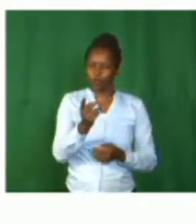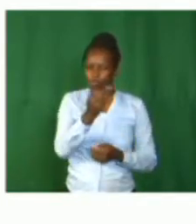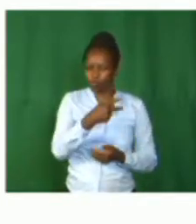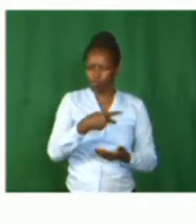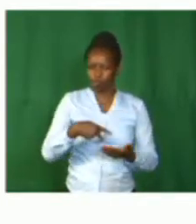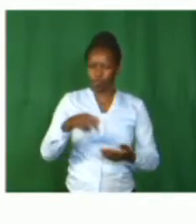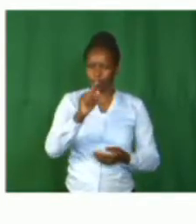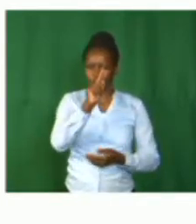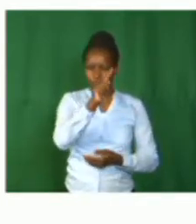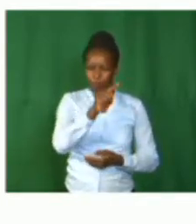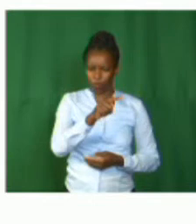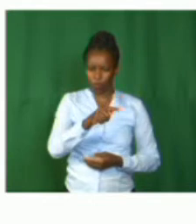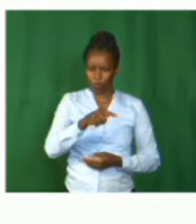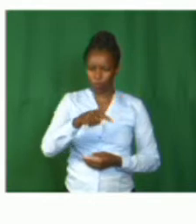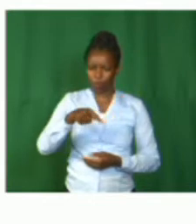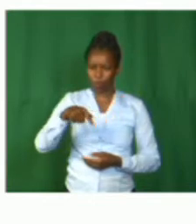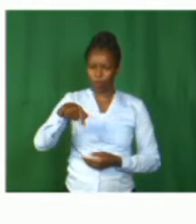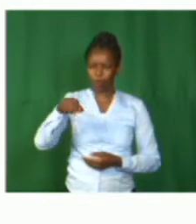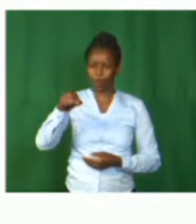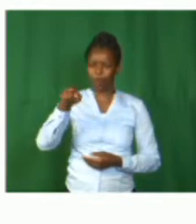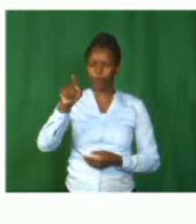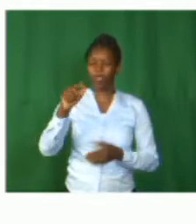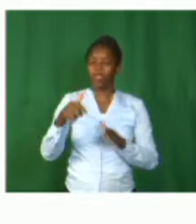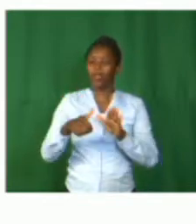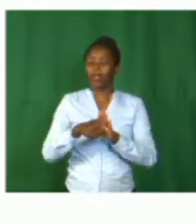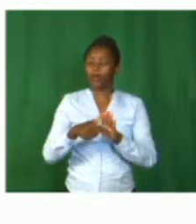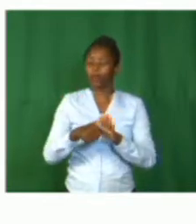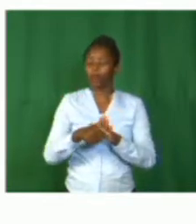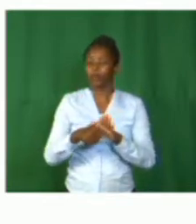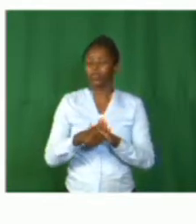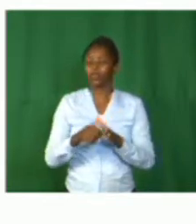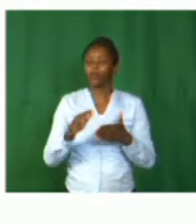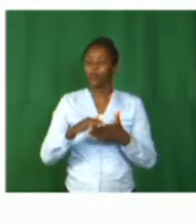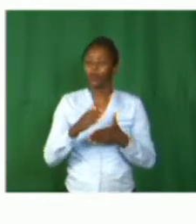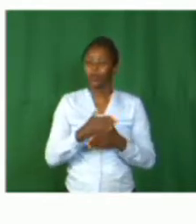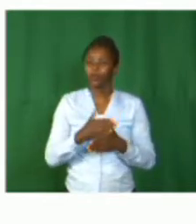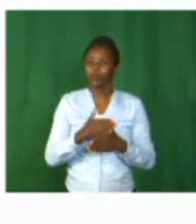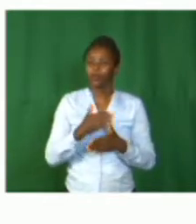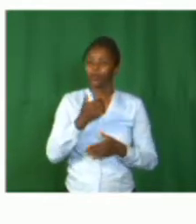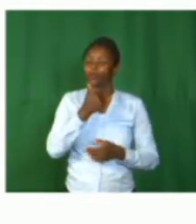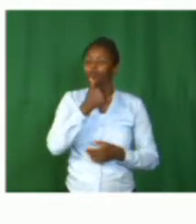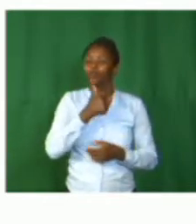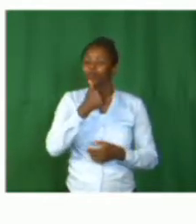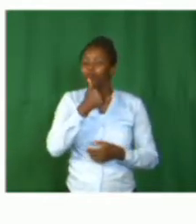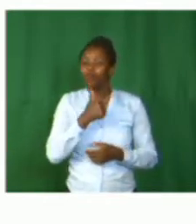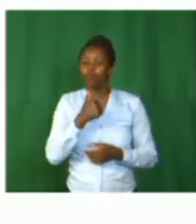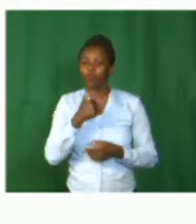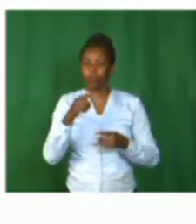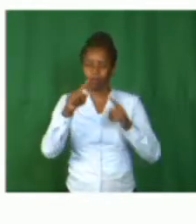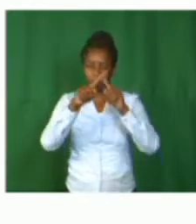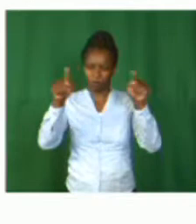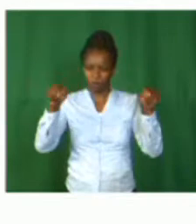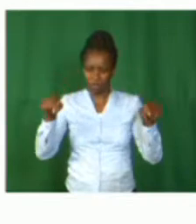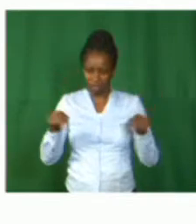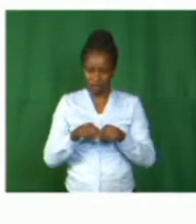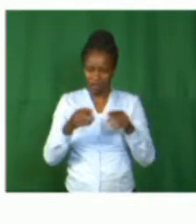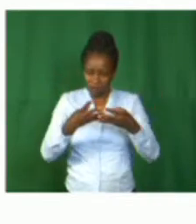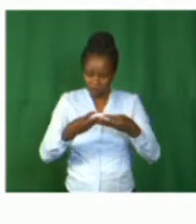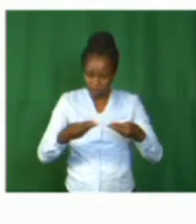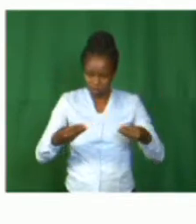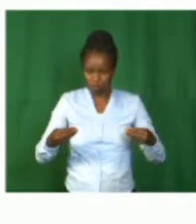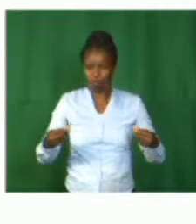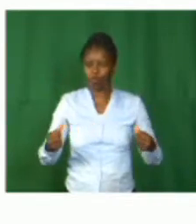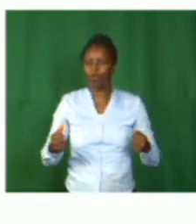smooth. Now, very important that one, because the solutions, because you are going to use this graph now to solve the quadratic equation.